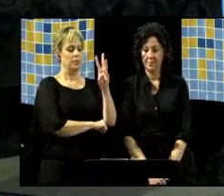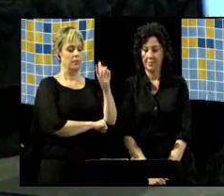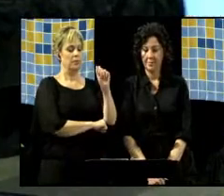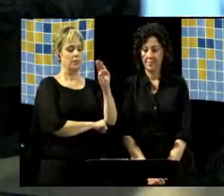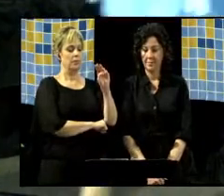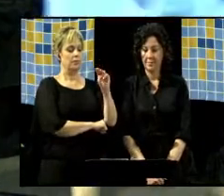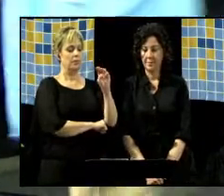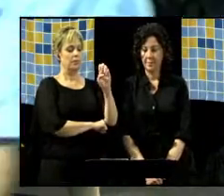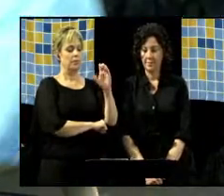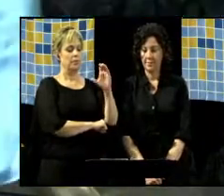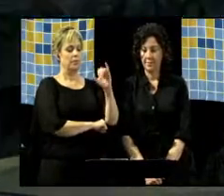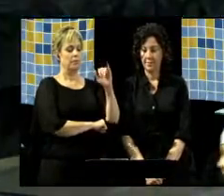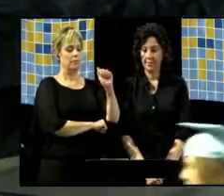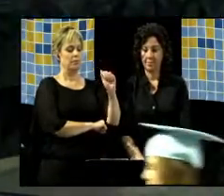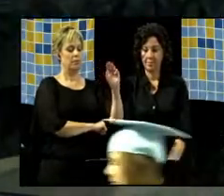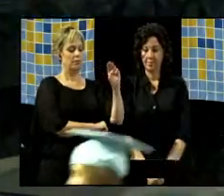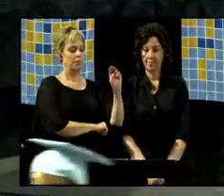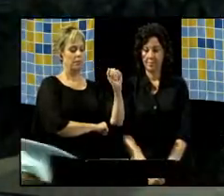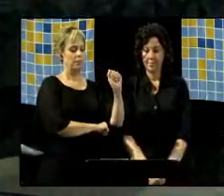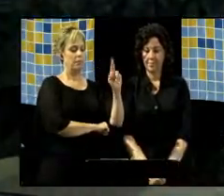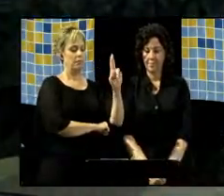Quamicia Centel Marks.